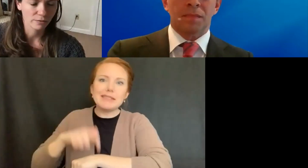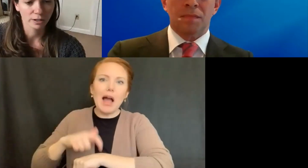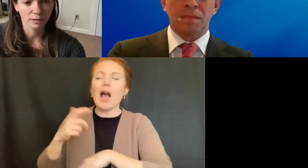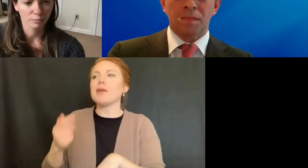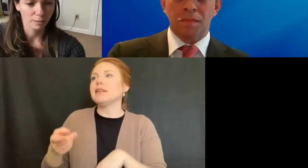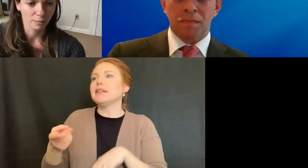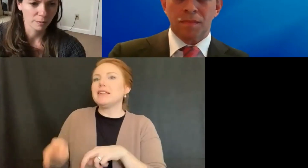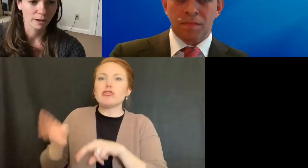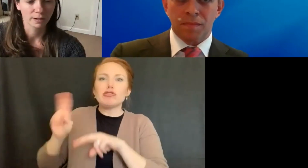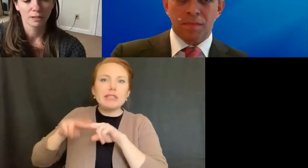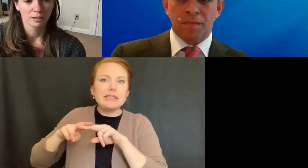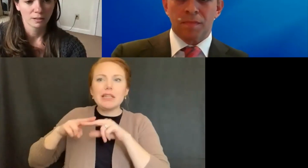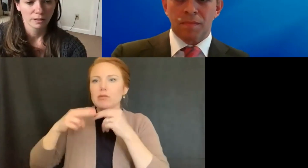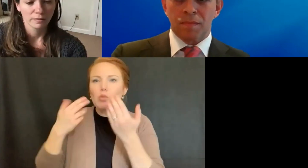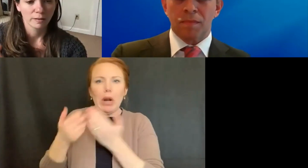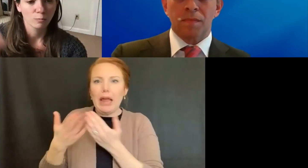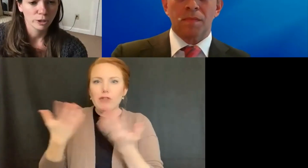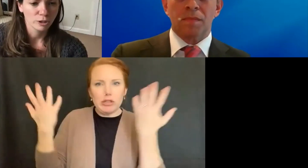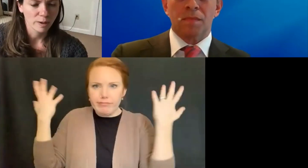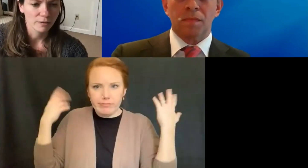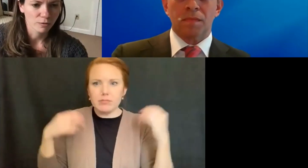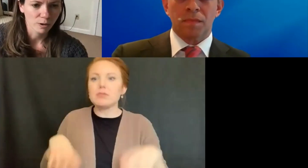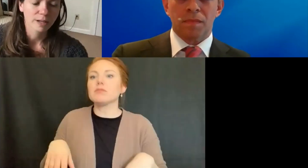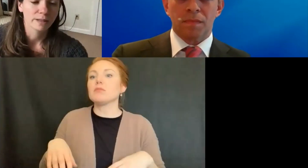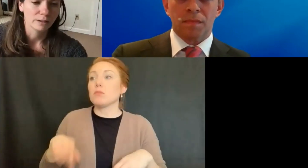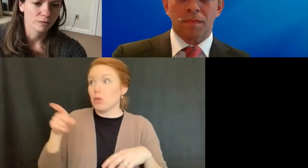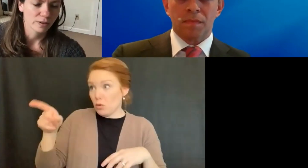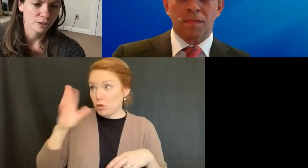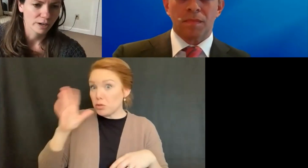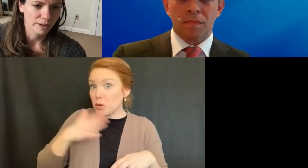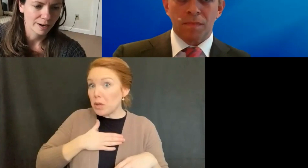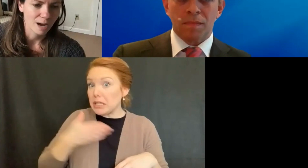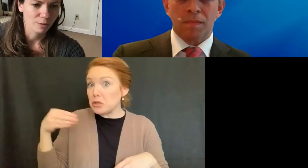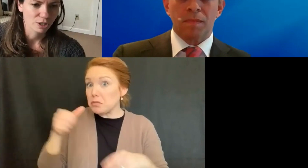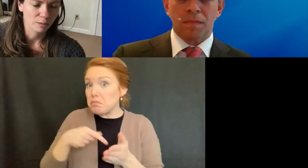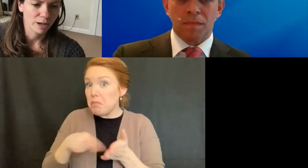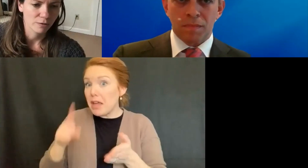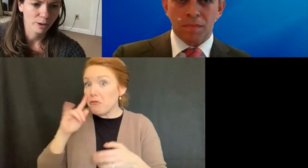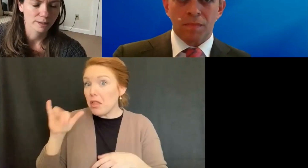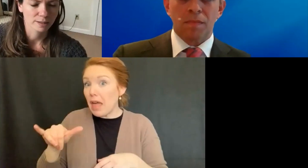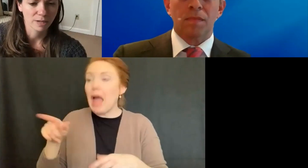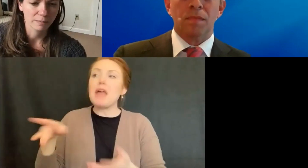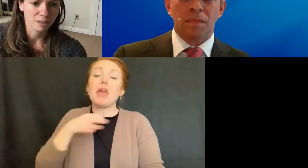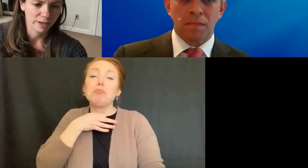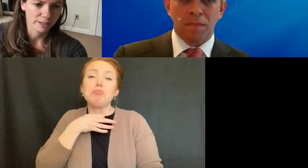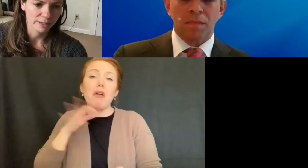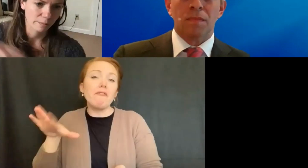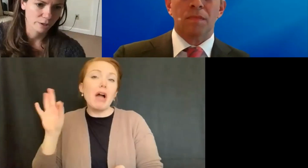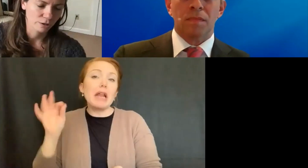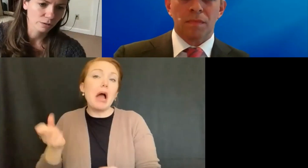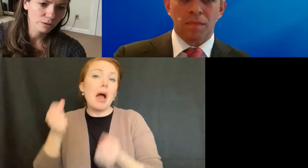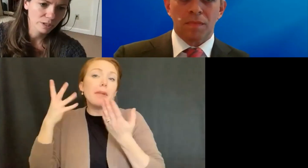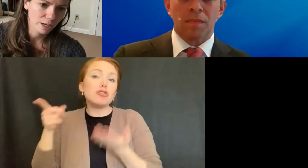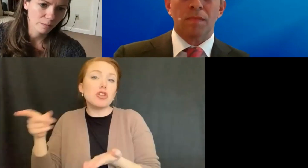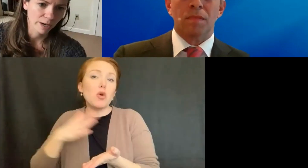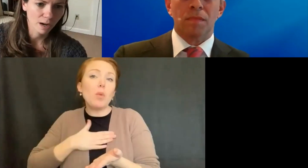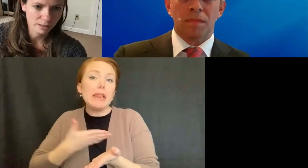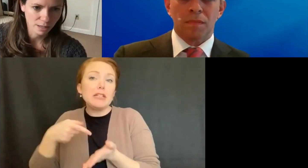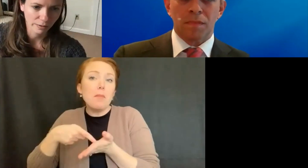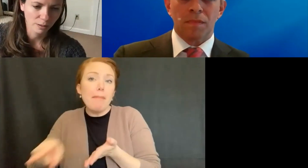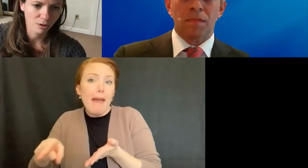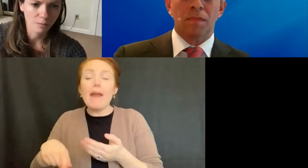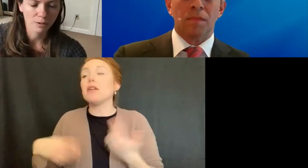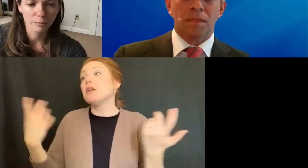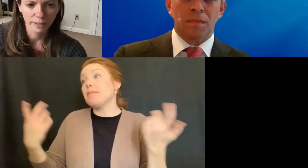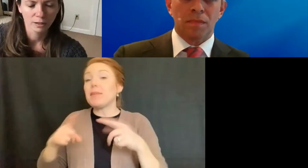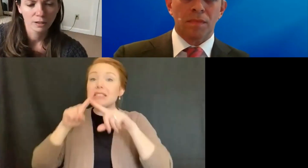the whatever, blah, blah, blah, would you pay for it? And then you try to find out how much they'd pay for it. And sometimes it's based on how much they're losing by not